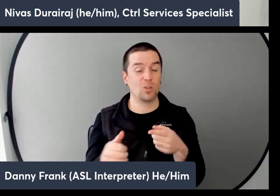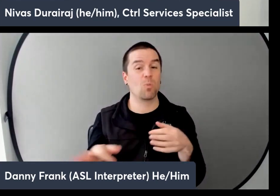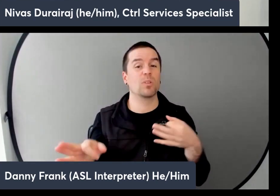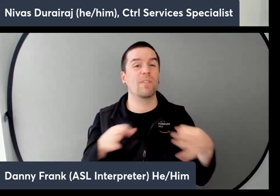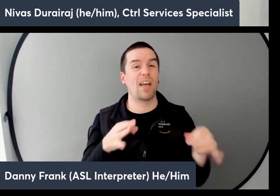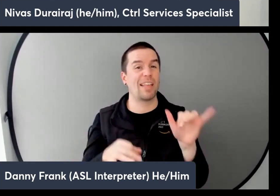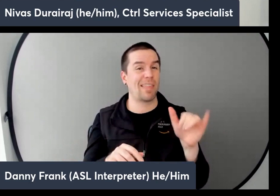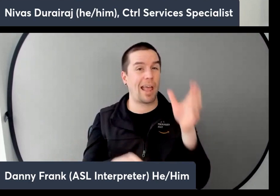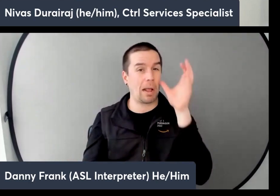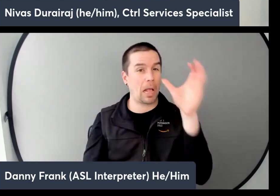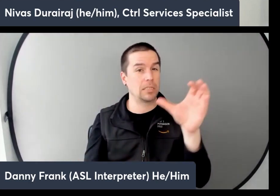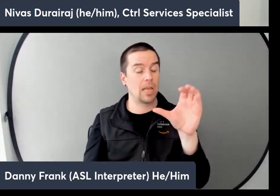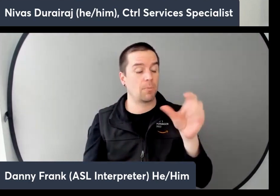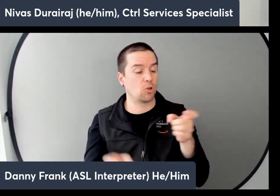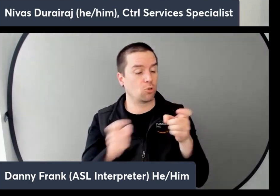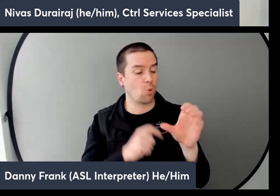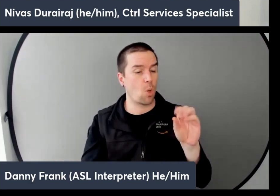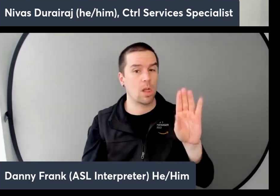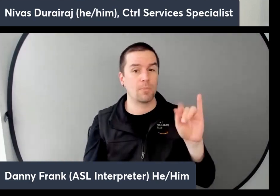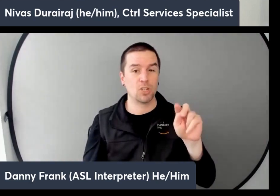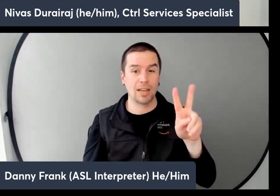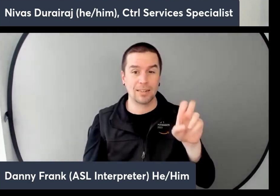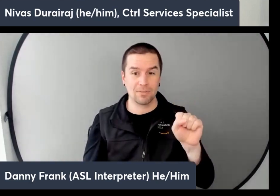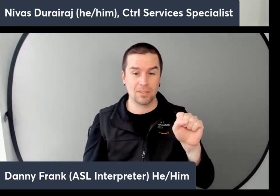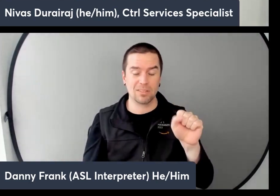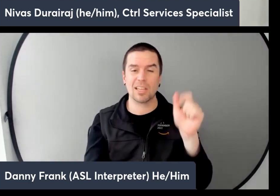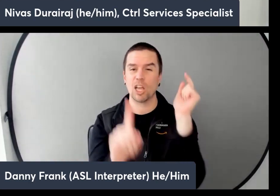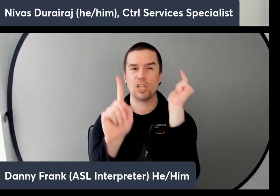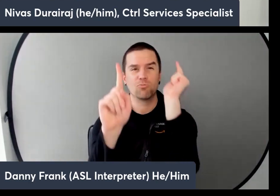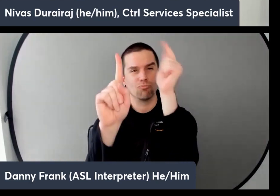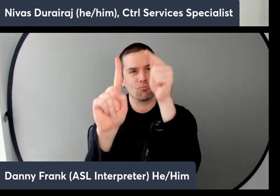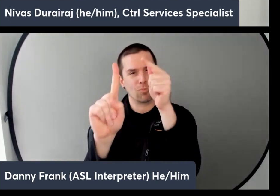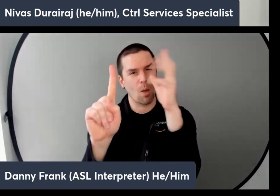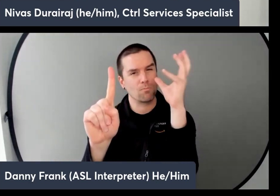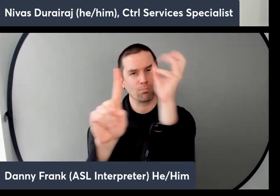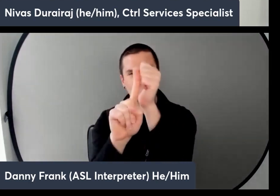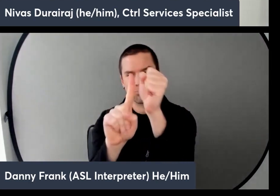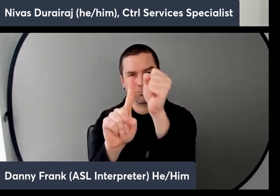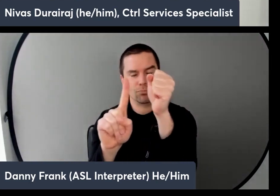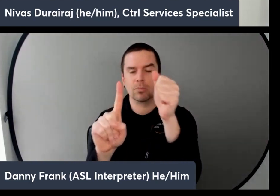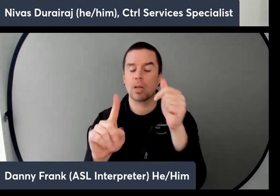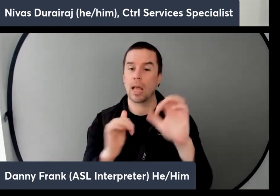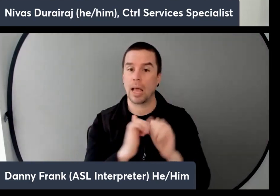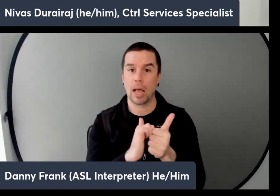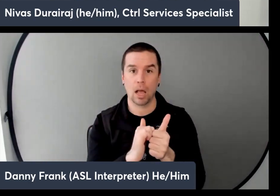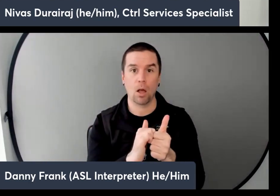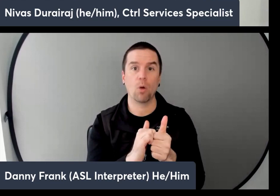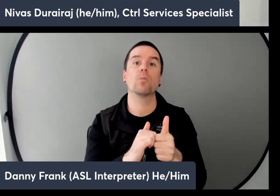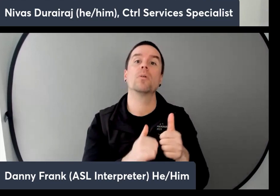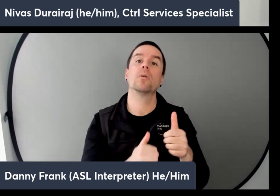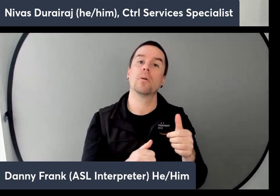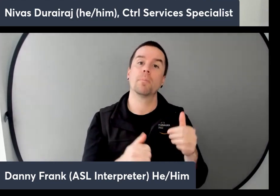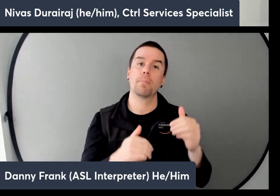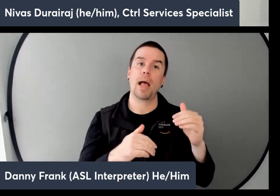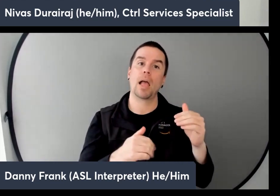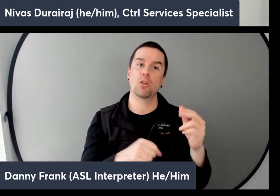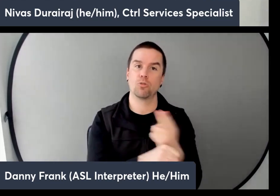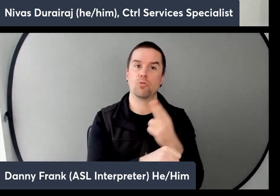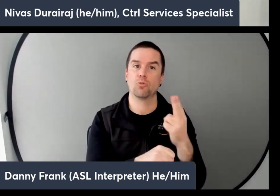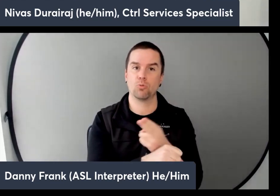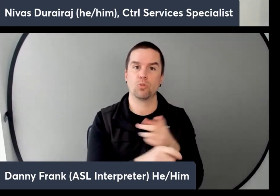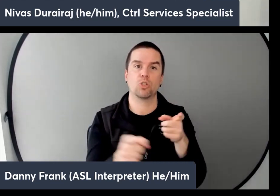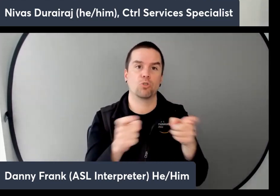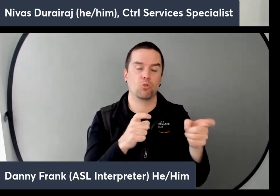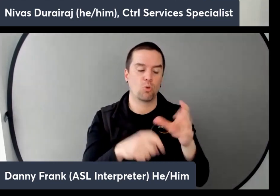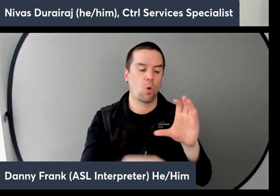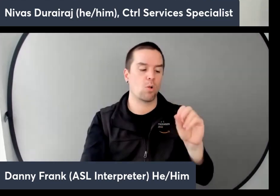is a target to be achieved by means of implementing controls and configurations within your control tower environment. So, in